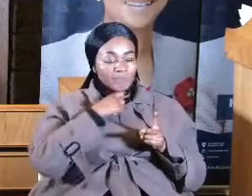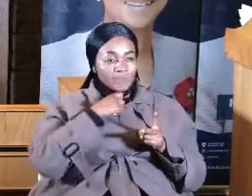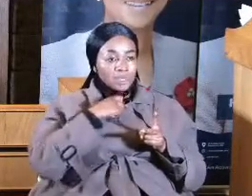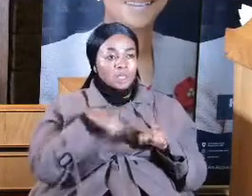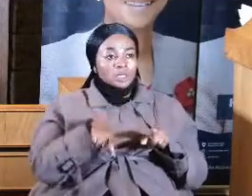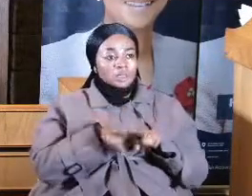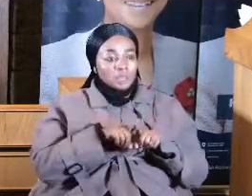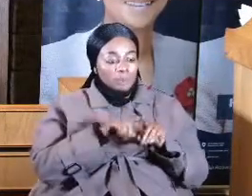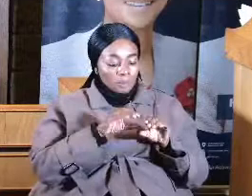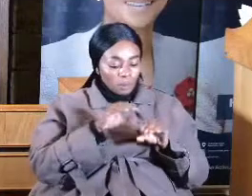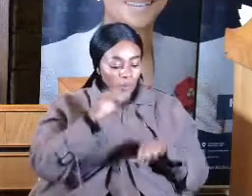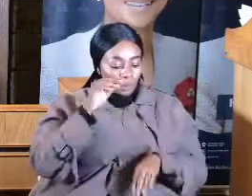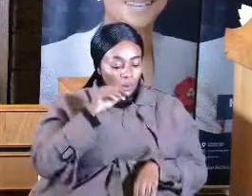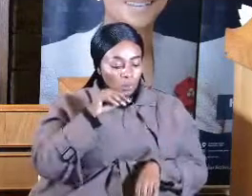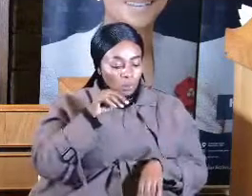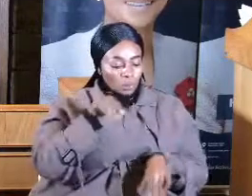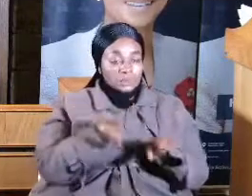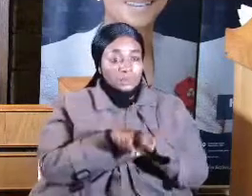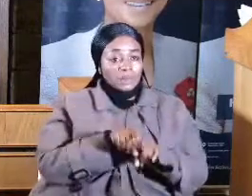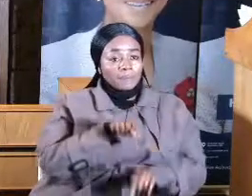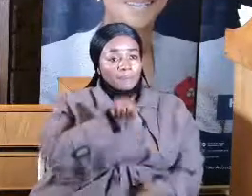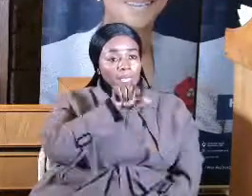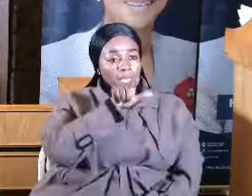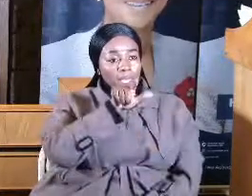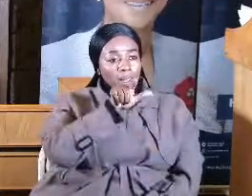the LGBT.